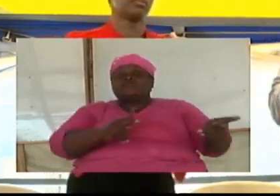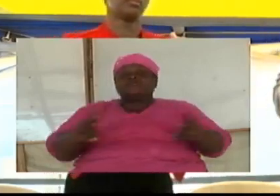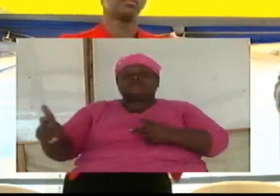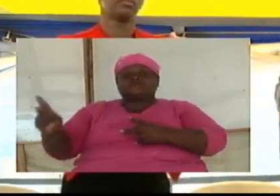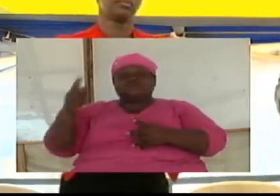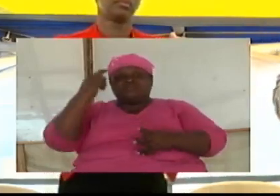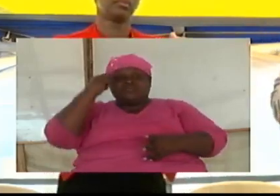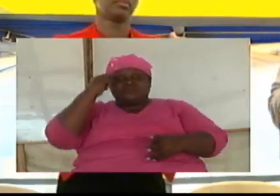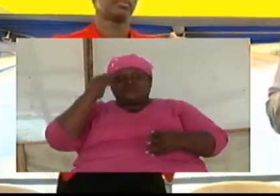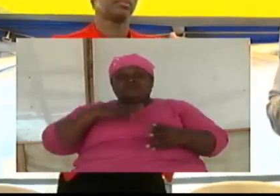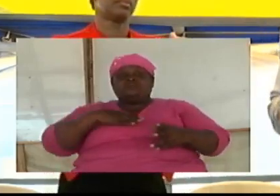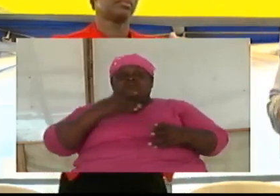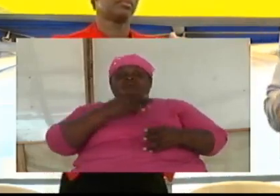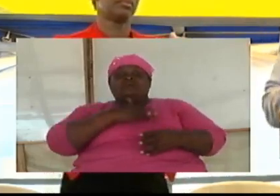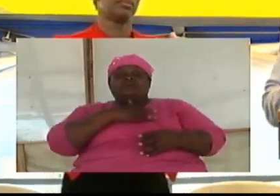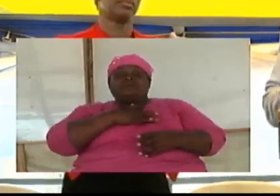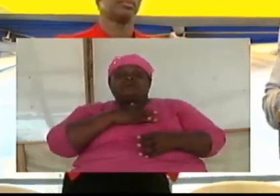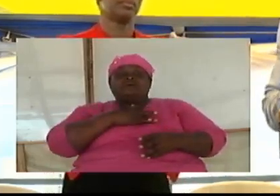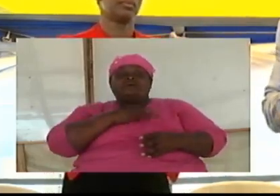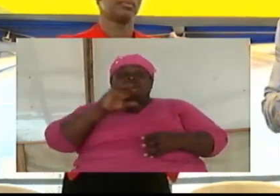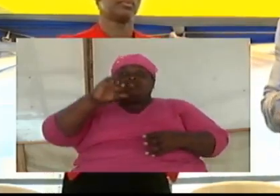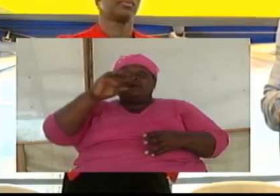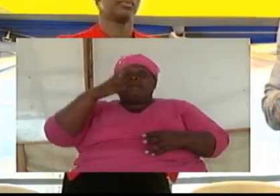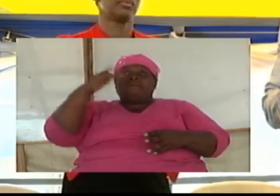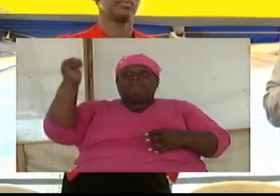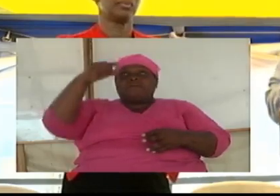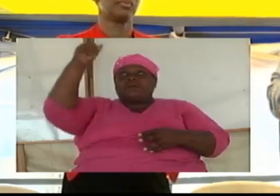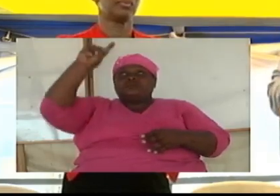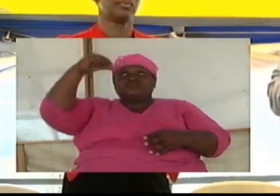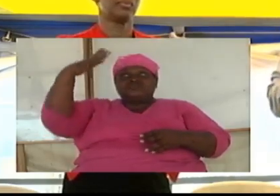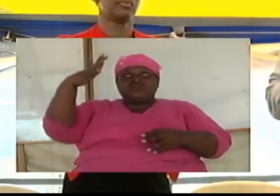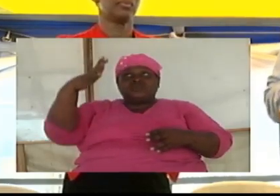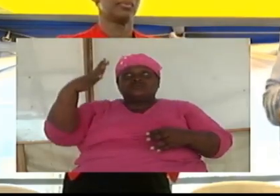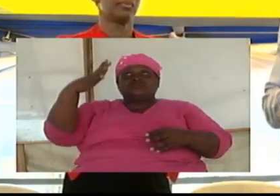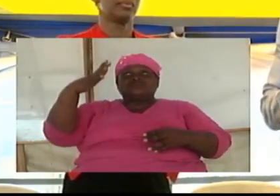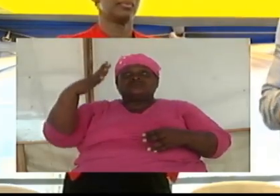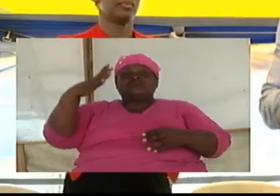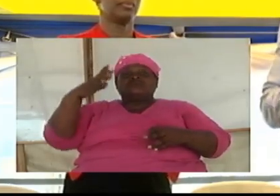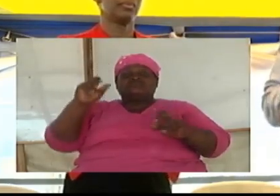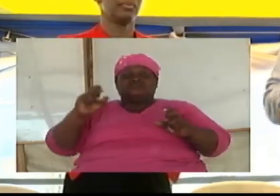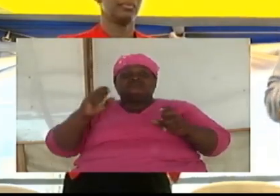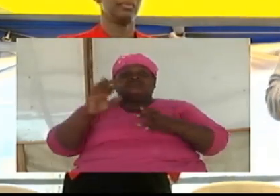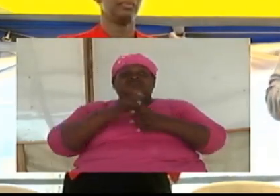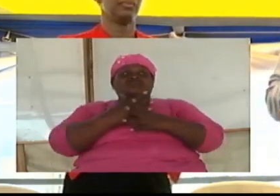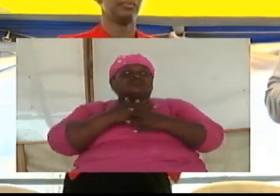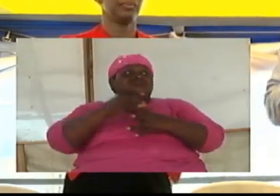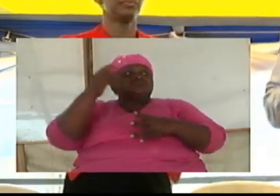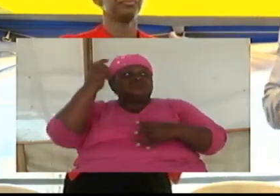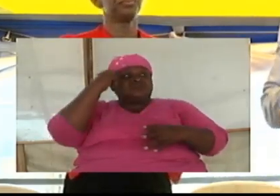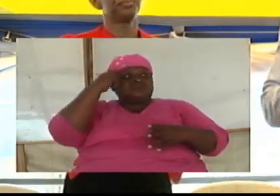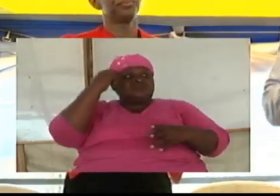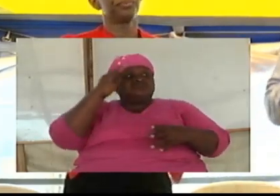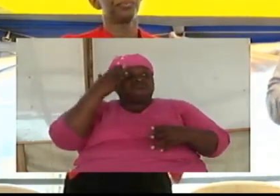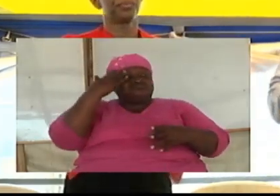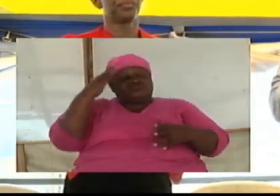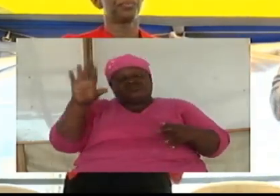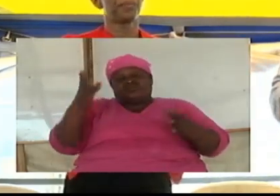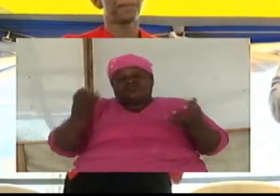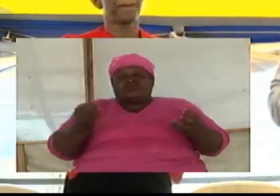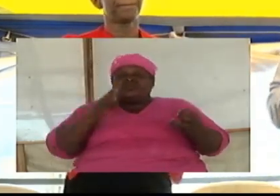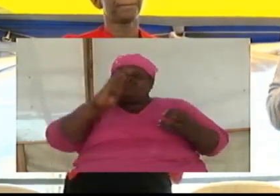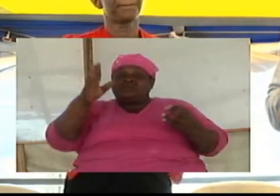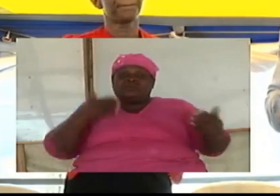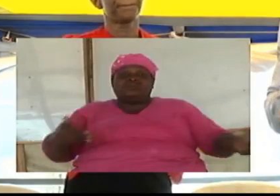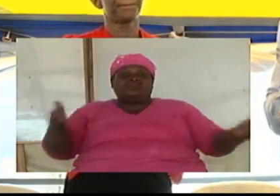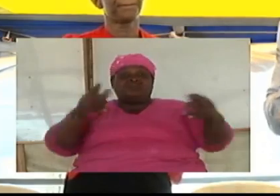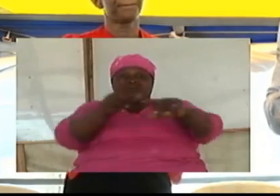and by his grace, I intend to share that thought. Don't intend to be here very long, praise the Lord Jesus, and